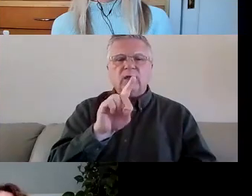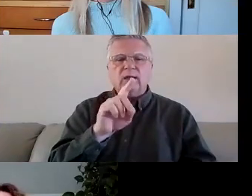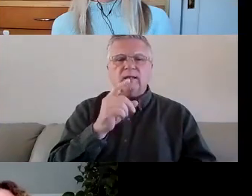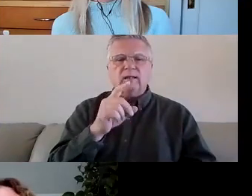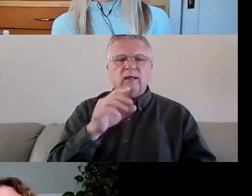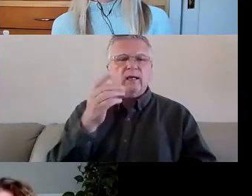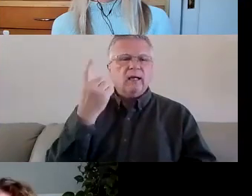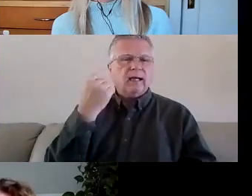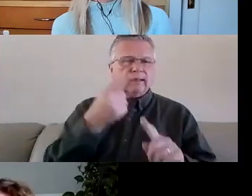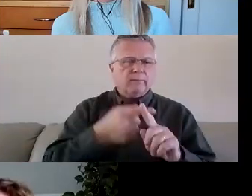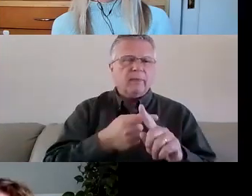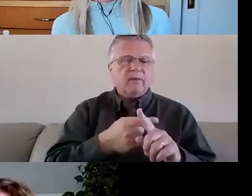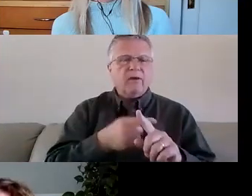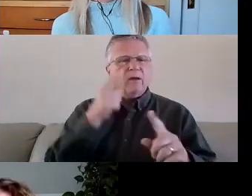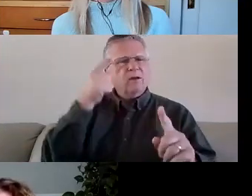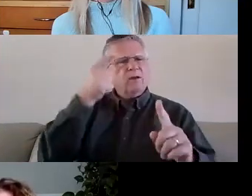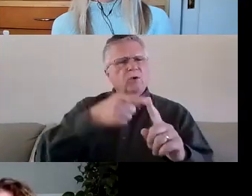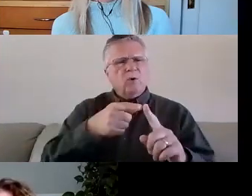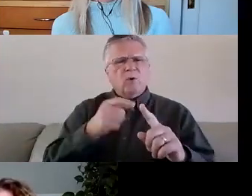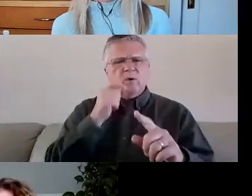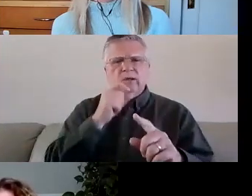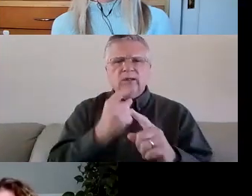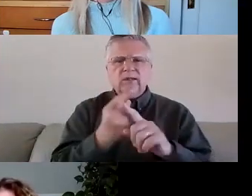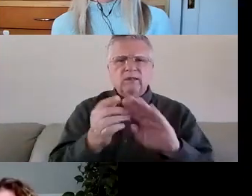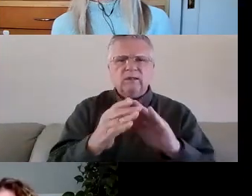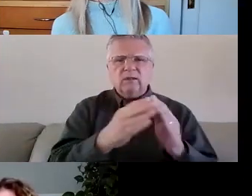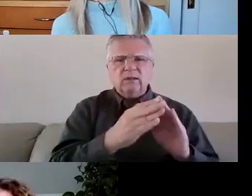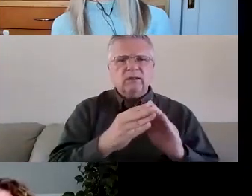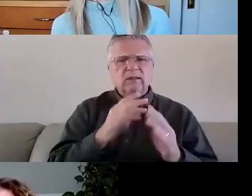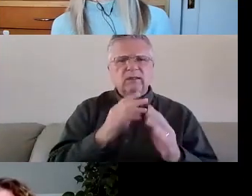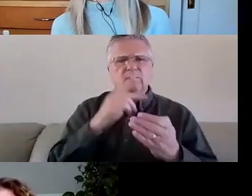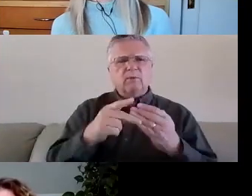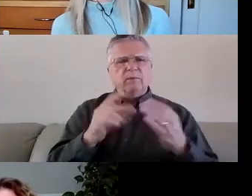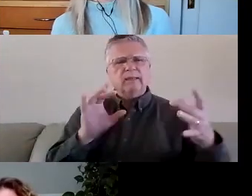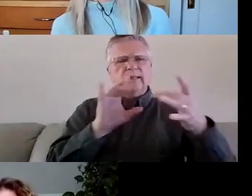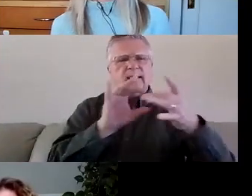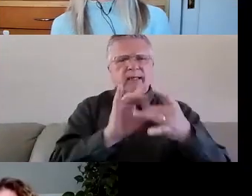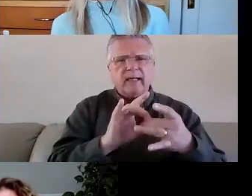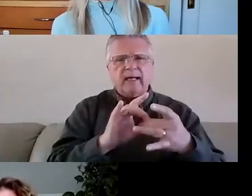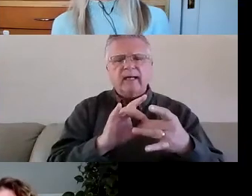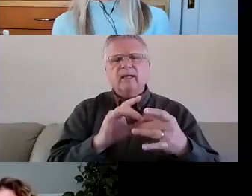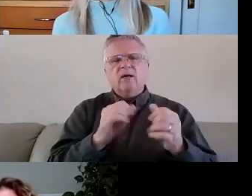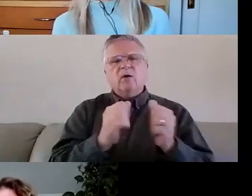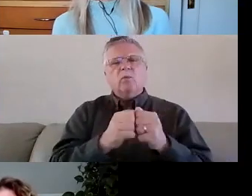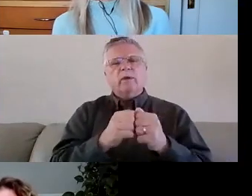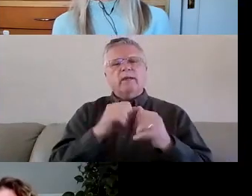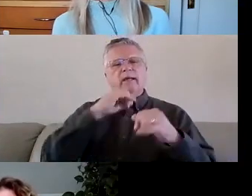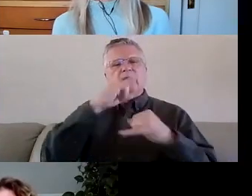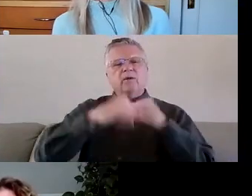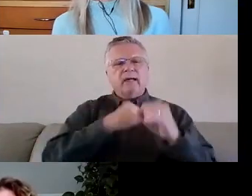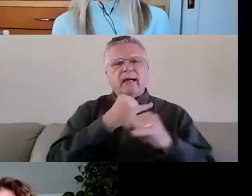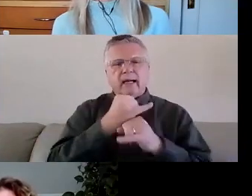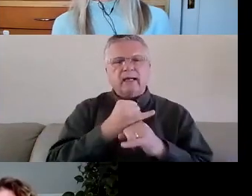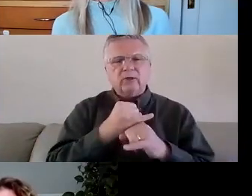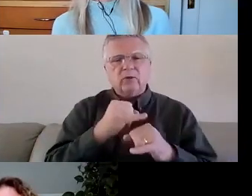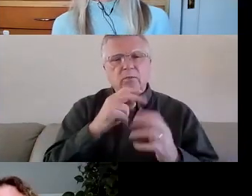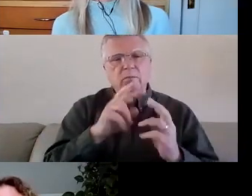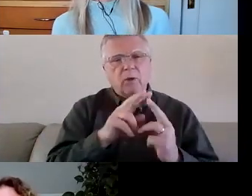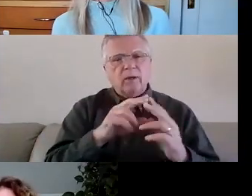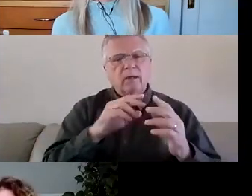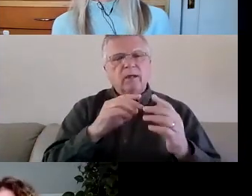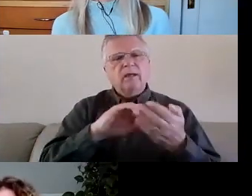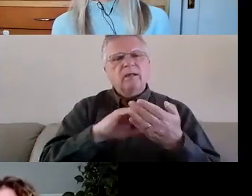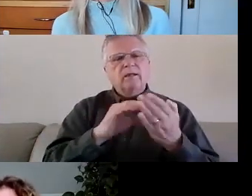The goal of the Sister Cities program is to connect the Pittsburgh region with international city partners to develop mutually beneficial relationships